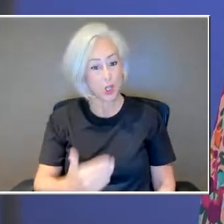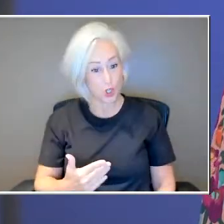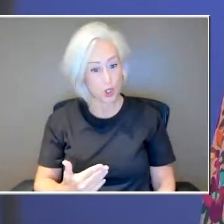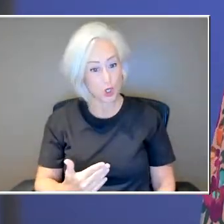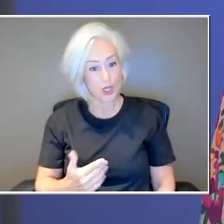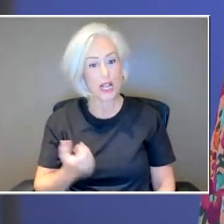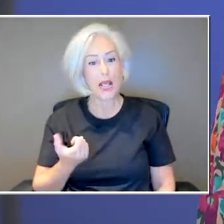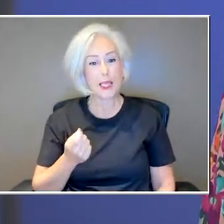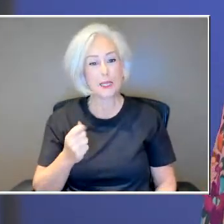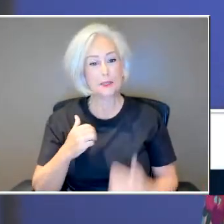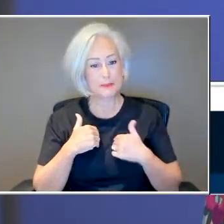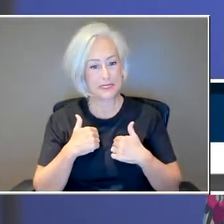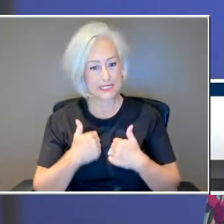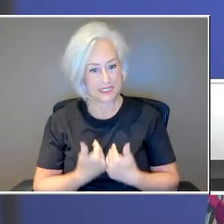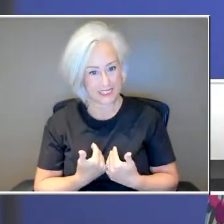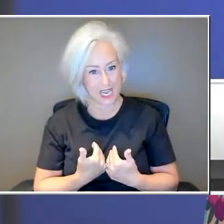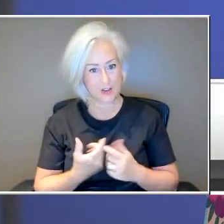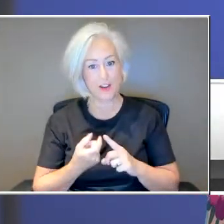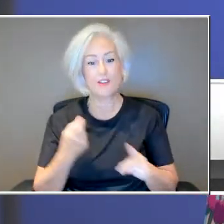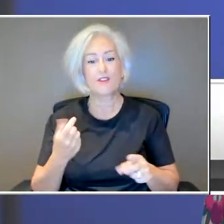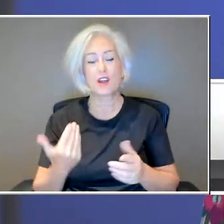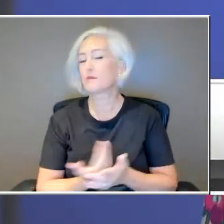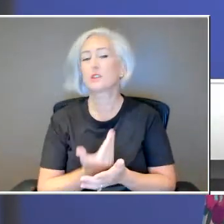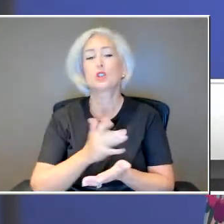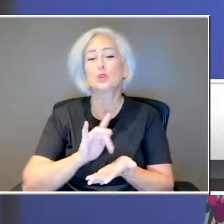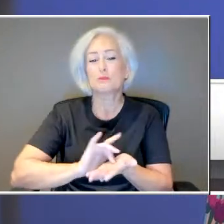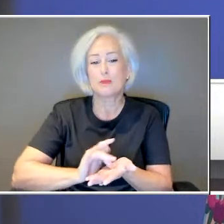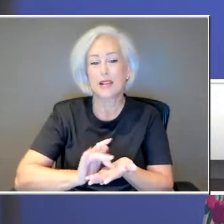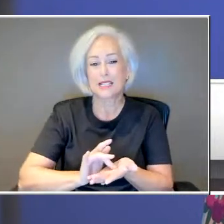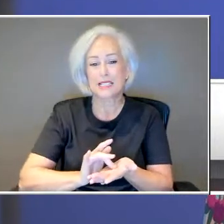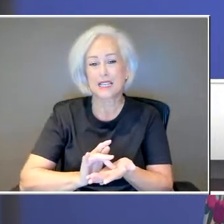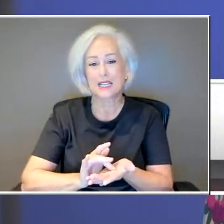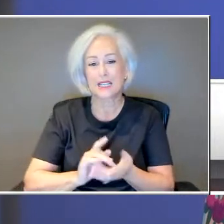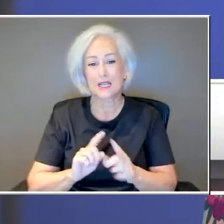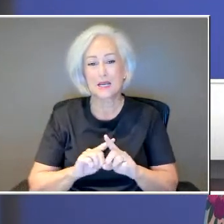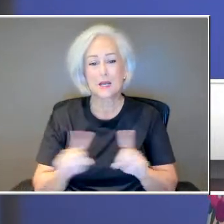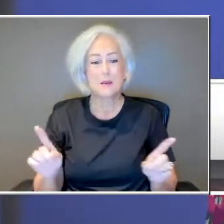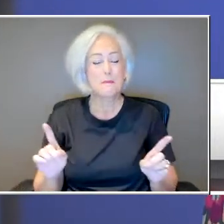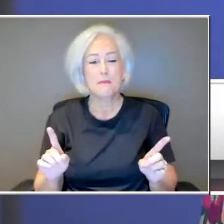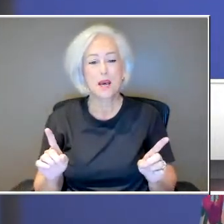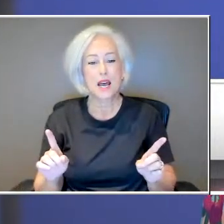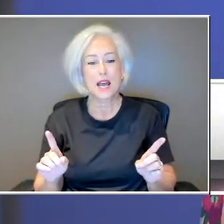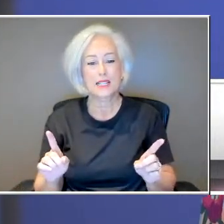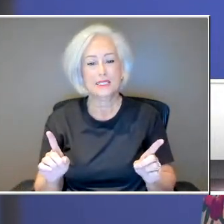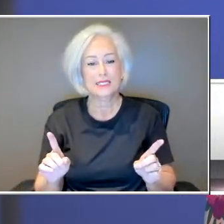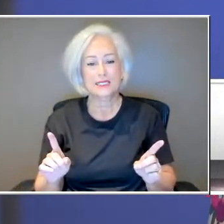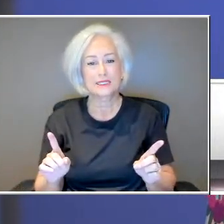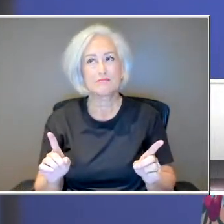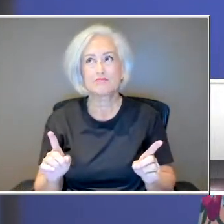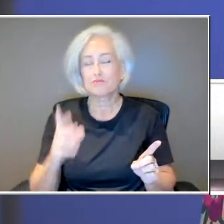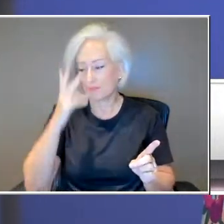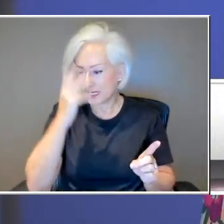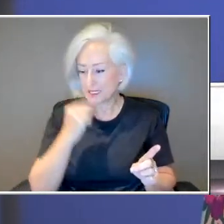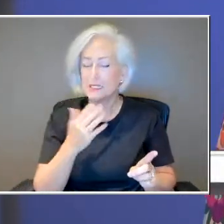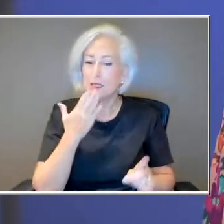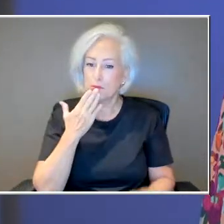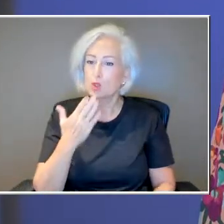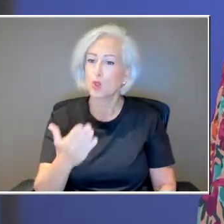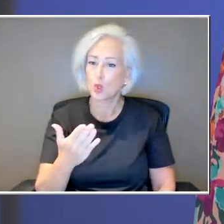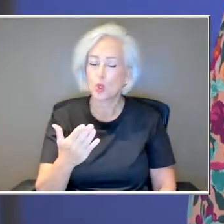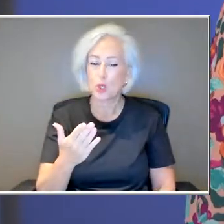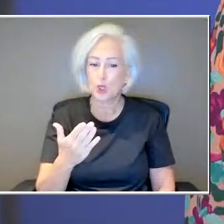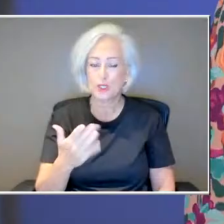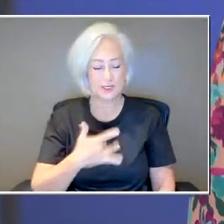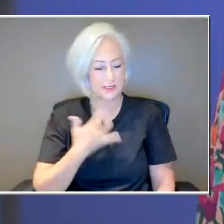tired from the new medicine I'm on, but yeah, I'm sleeping pretty good and just feeling